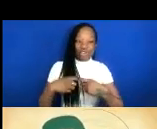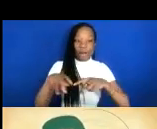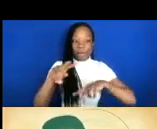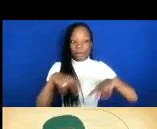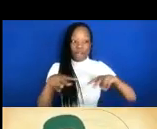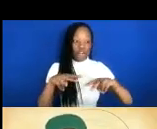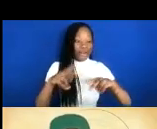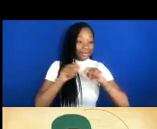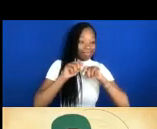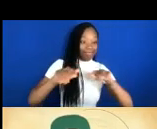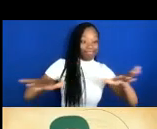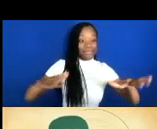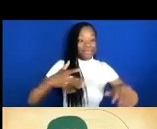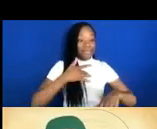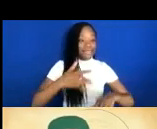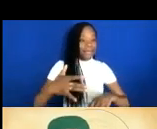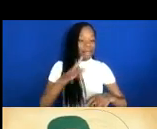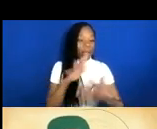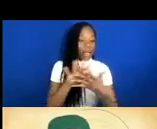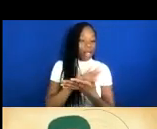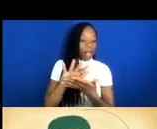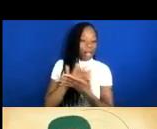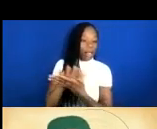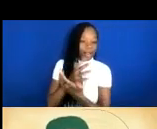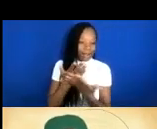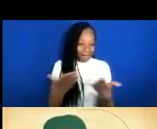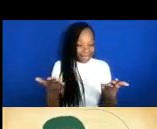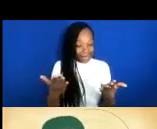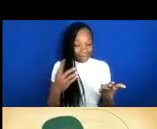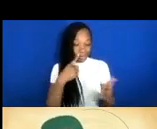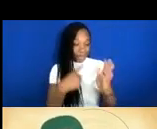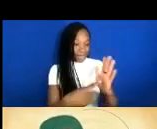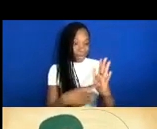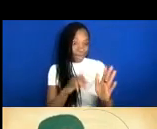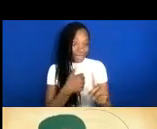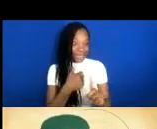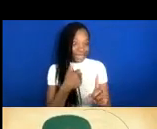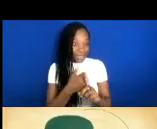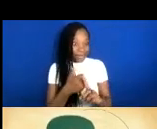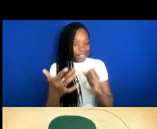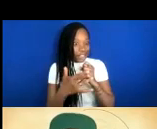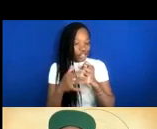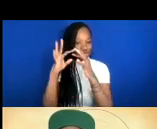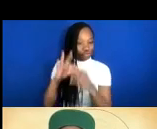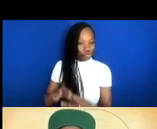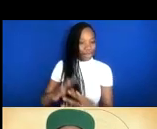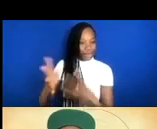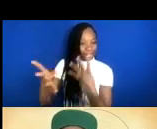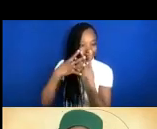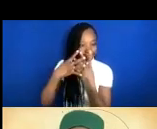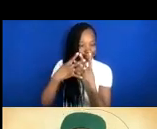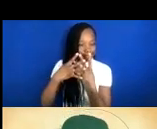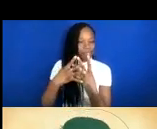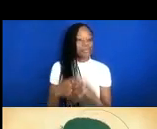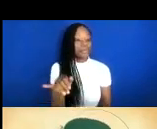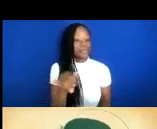in the mainstream obscures a lot of things, including the fact that it is a carceral technology. It also